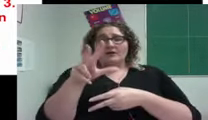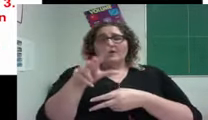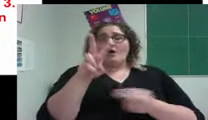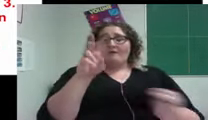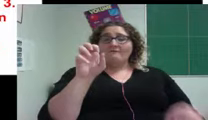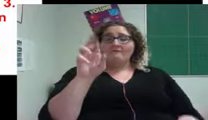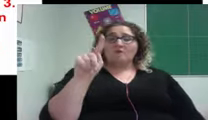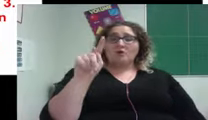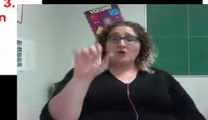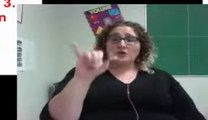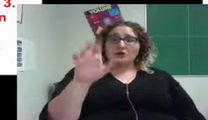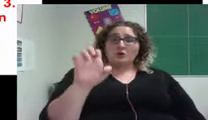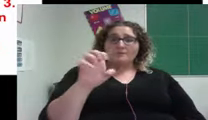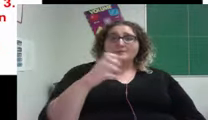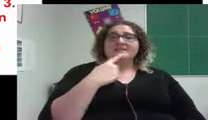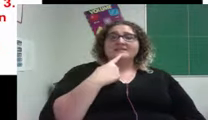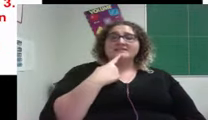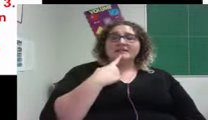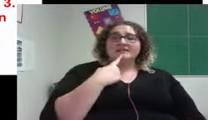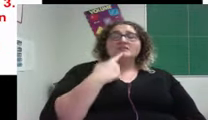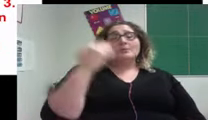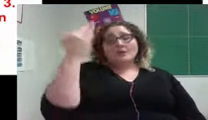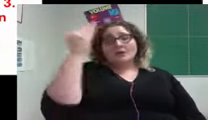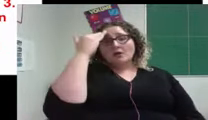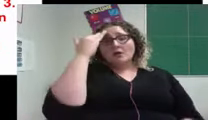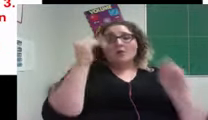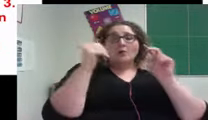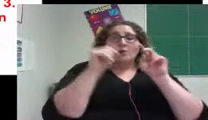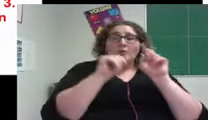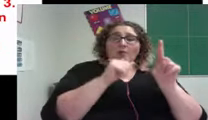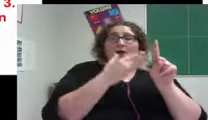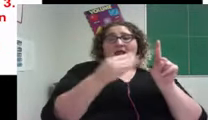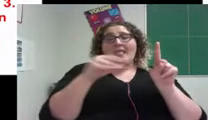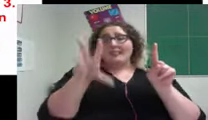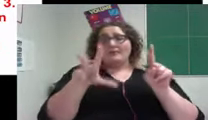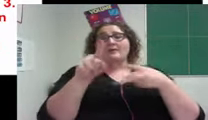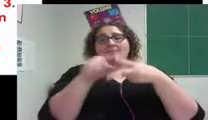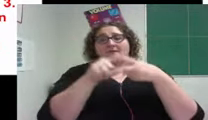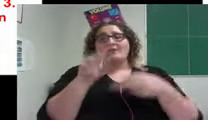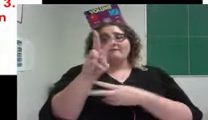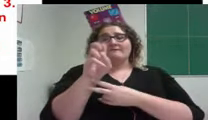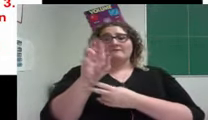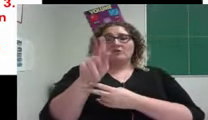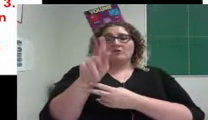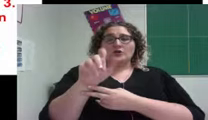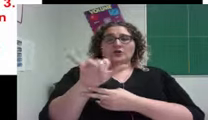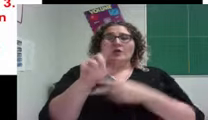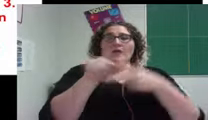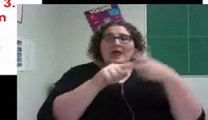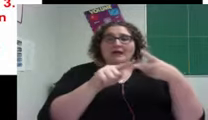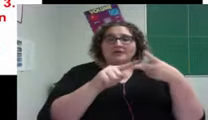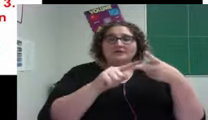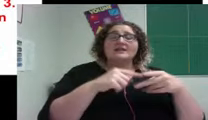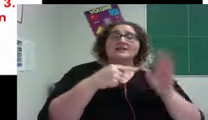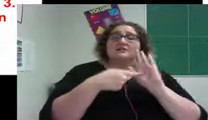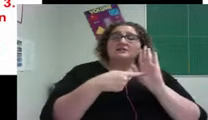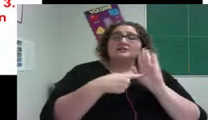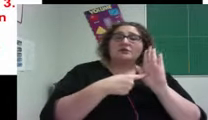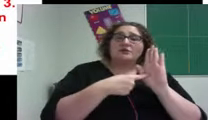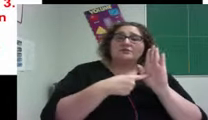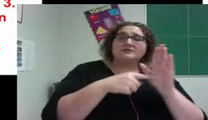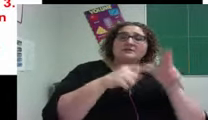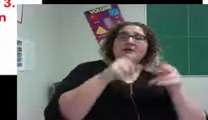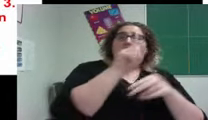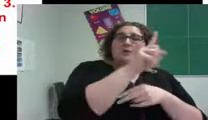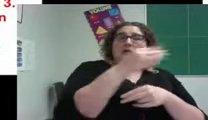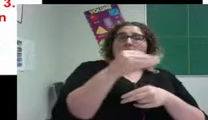shows that angle 1 and angle 2 form a linear pair. The diagram also shows that angle 2 and angle 3 form a linear pair. By definition of a linear pair,